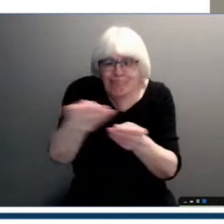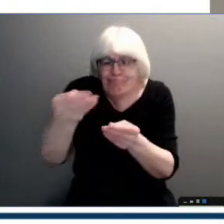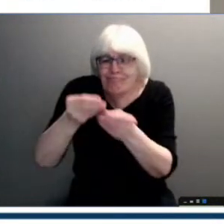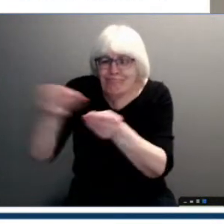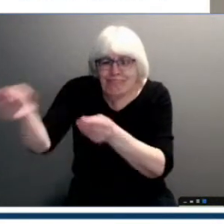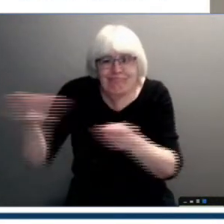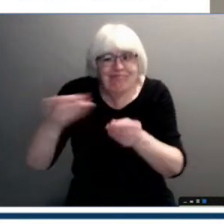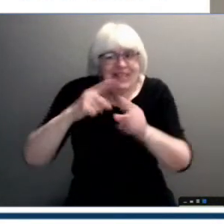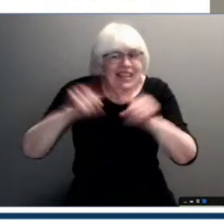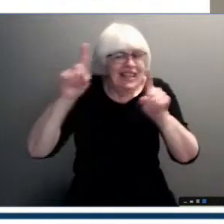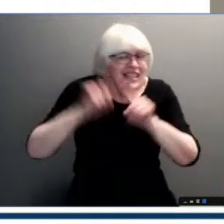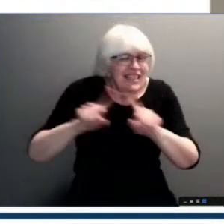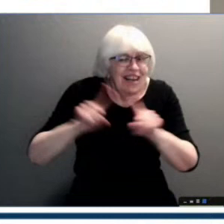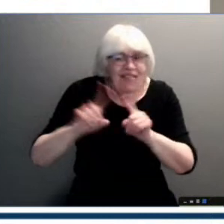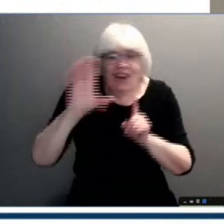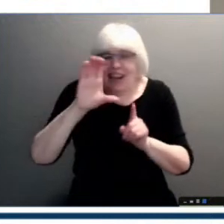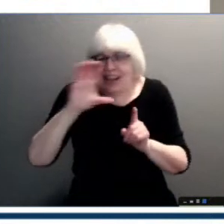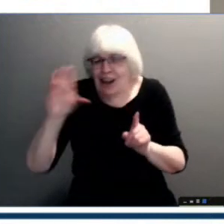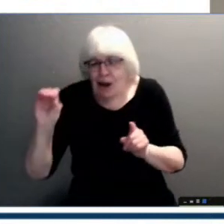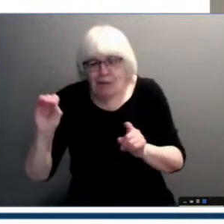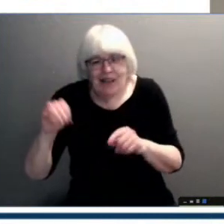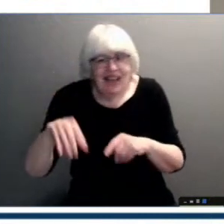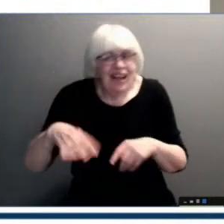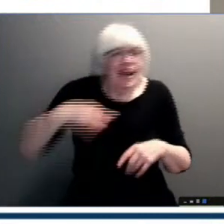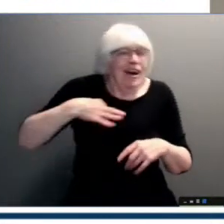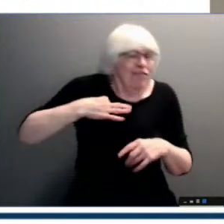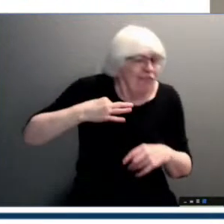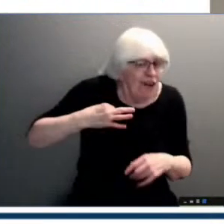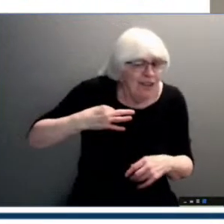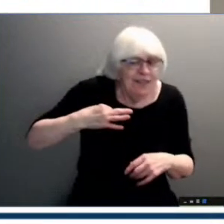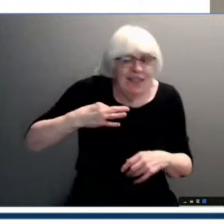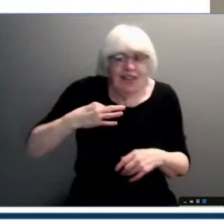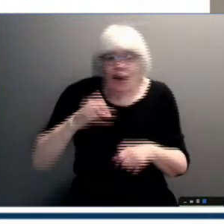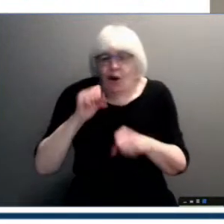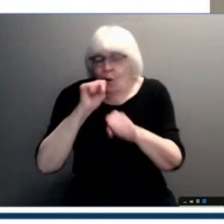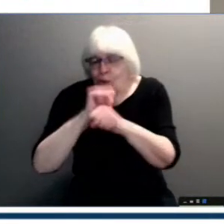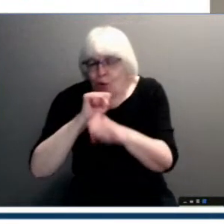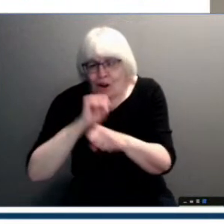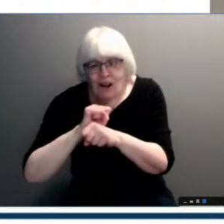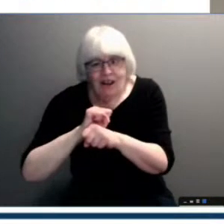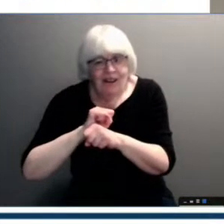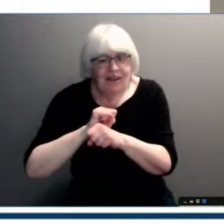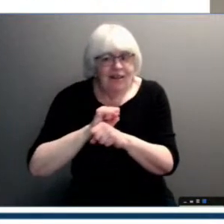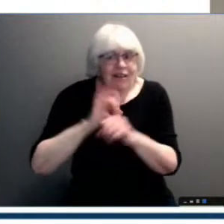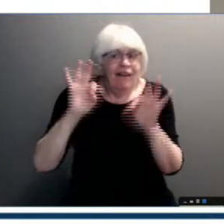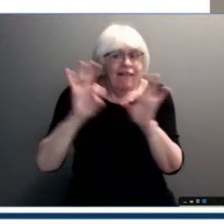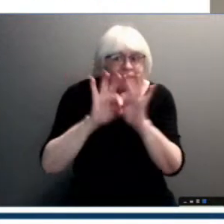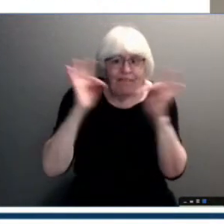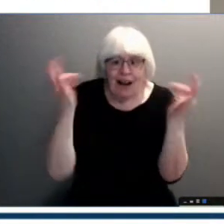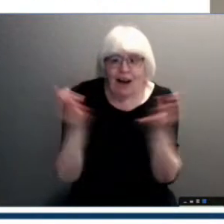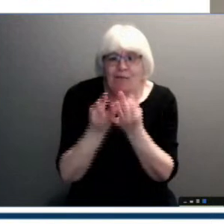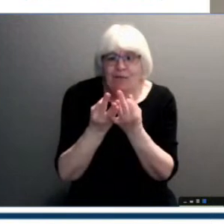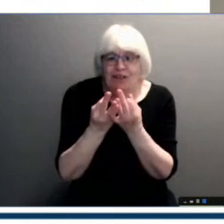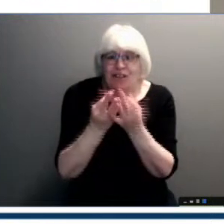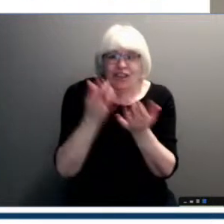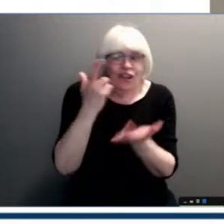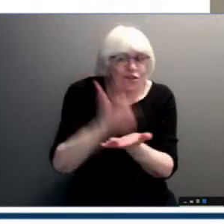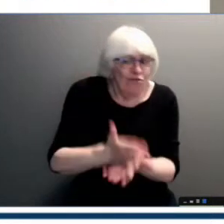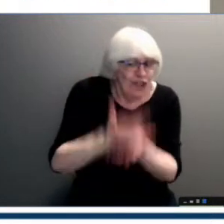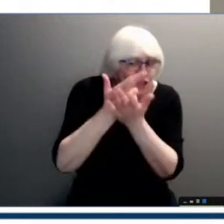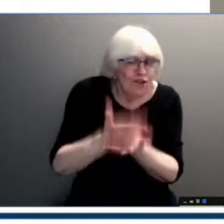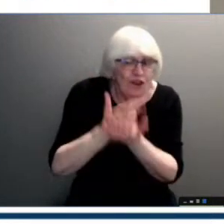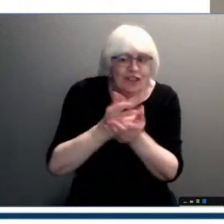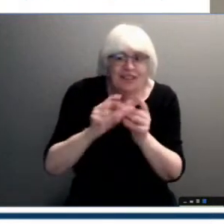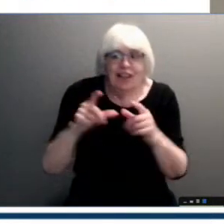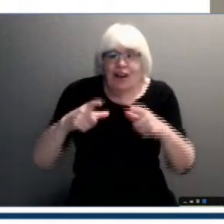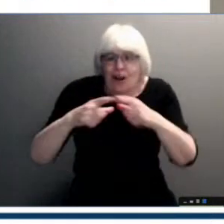enterprise networks, and the many workplaces, family resource centers, and libraries distributing rapid test kits. To immunizers,